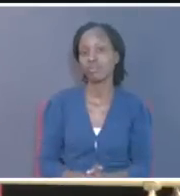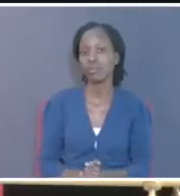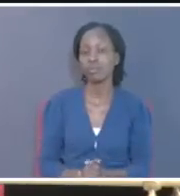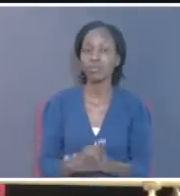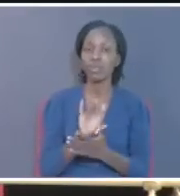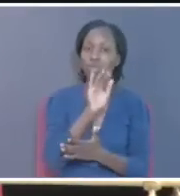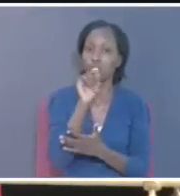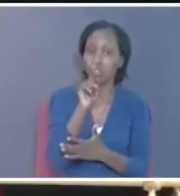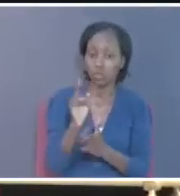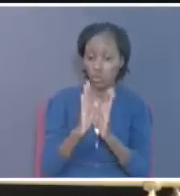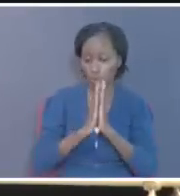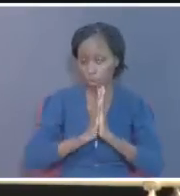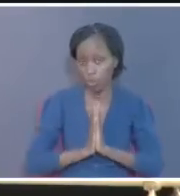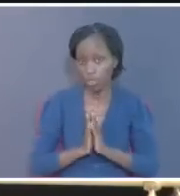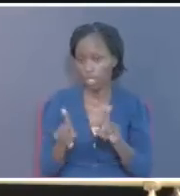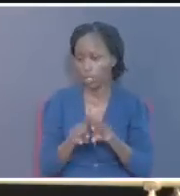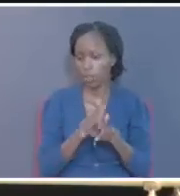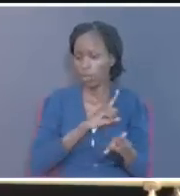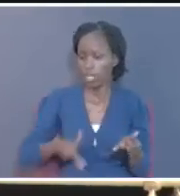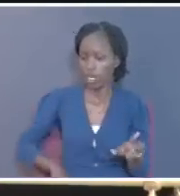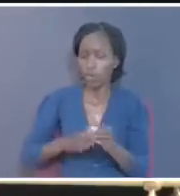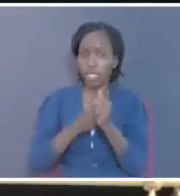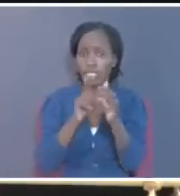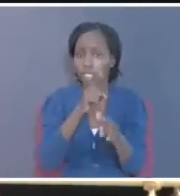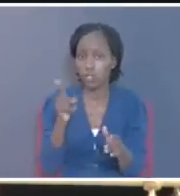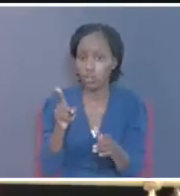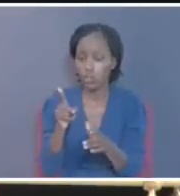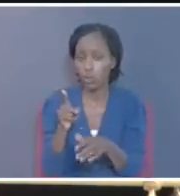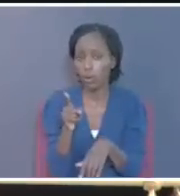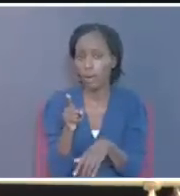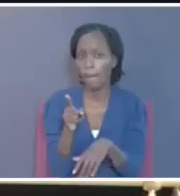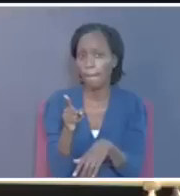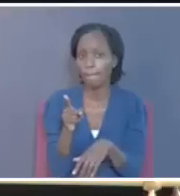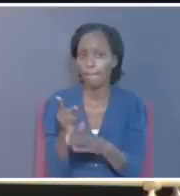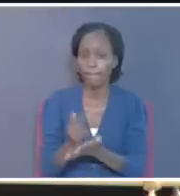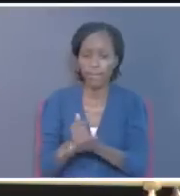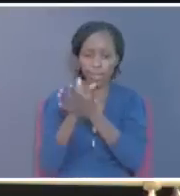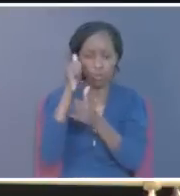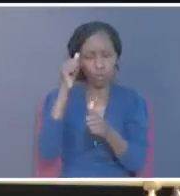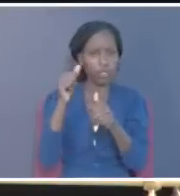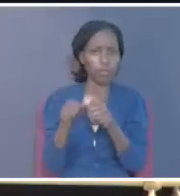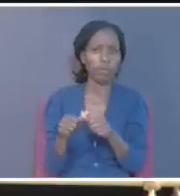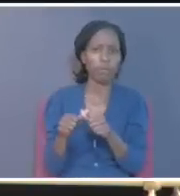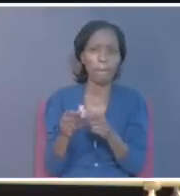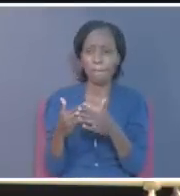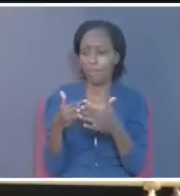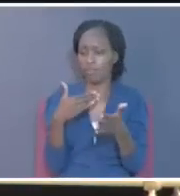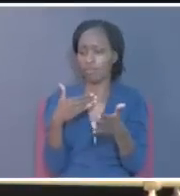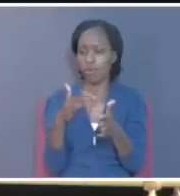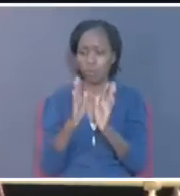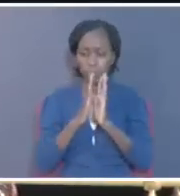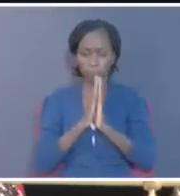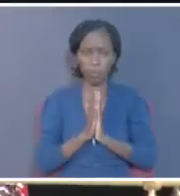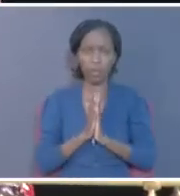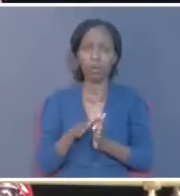would request you to pray as the Lord leads you, as the Lord brings to remembrance. But before we do that, I would